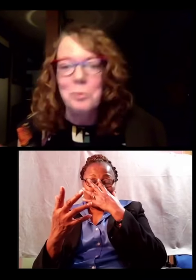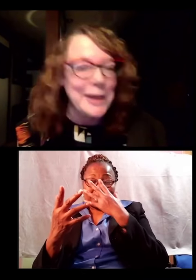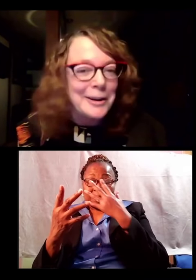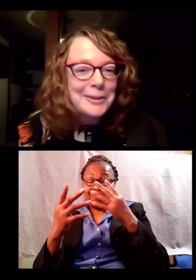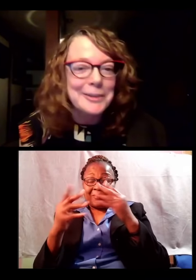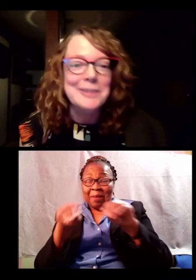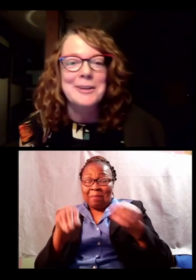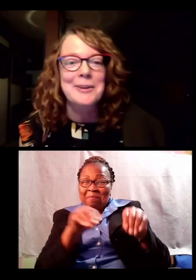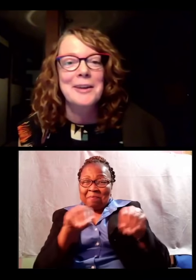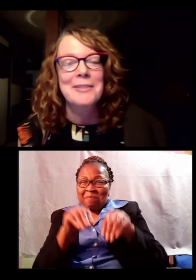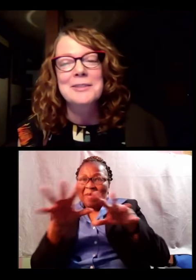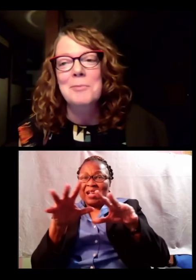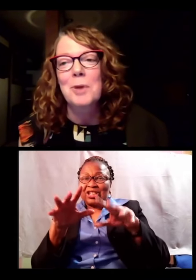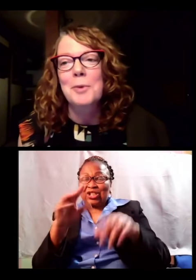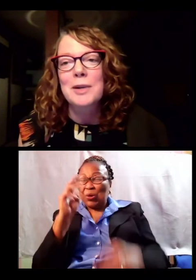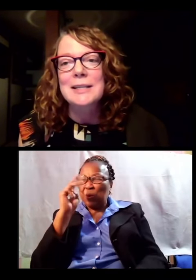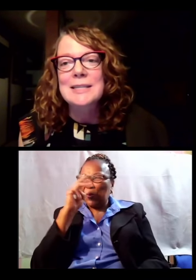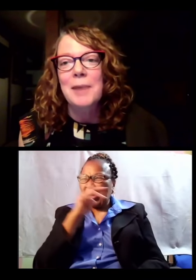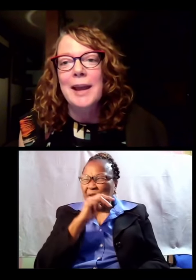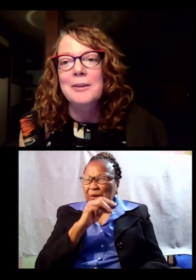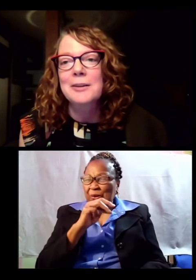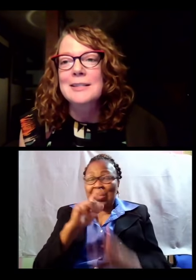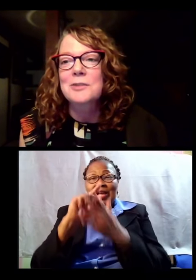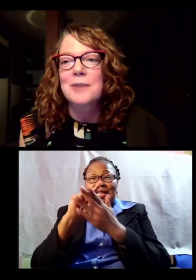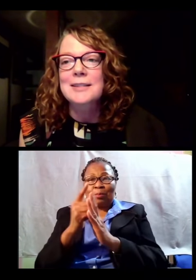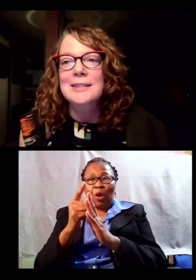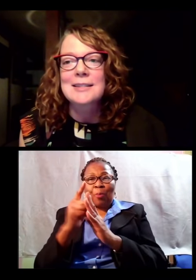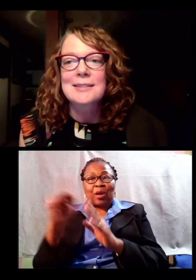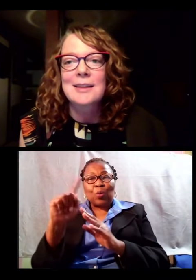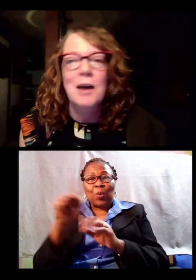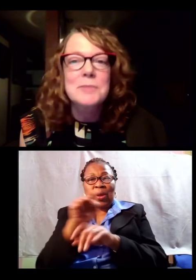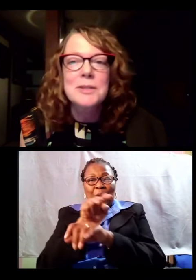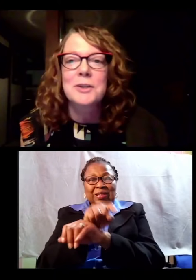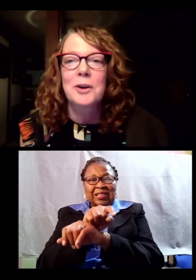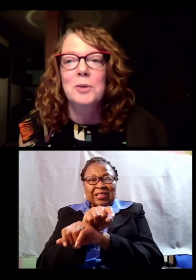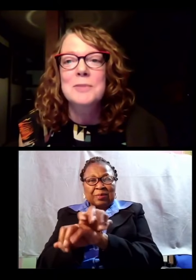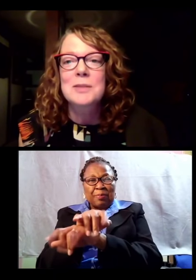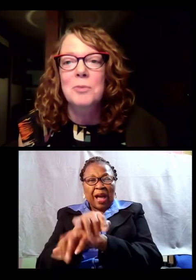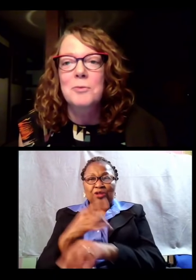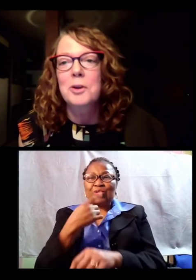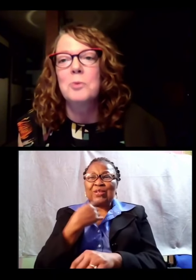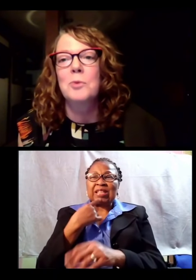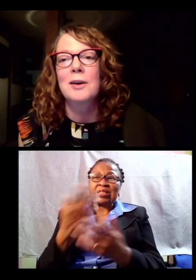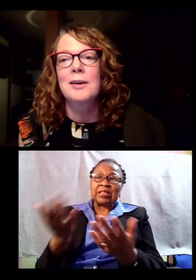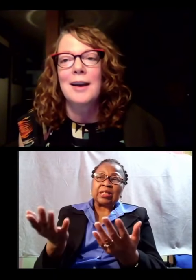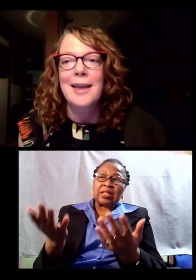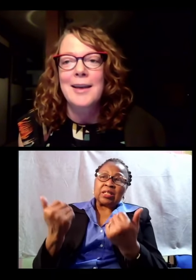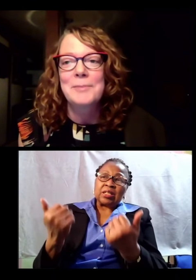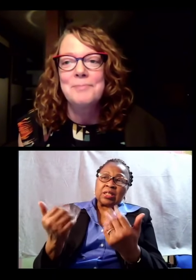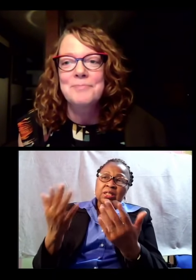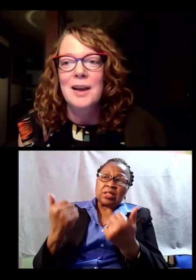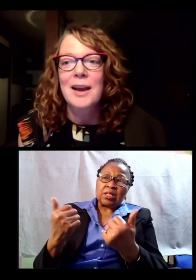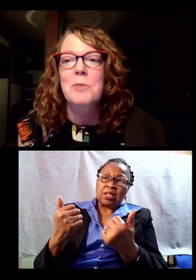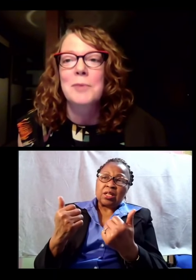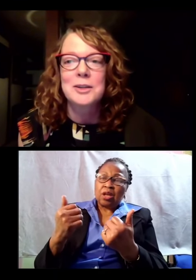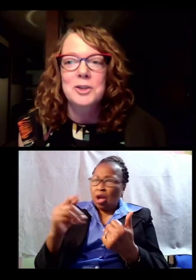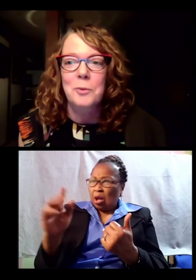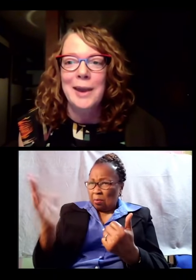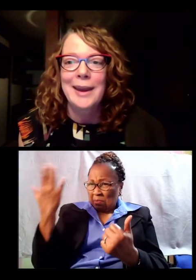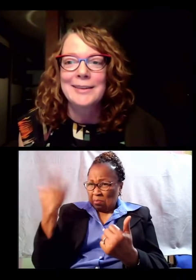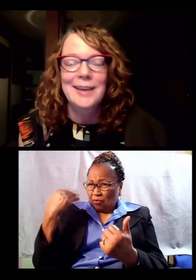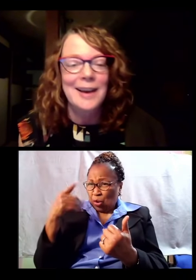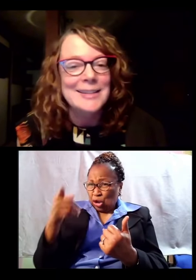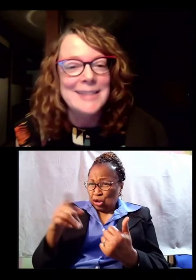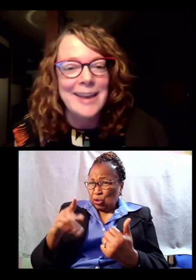magical, weird, you know. There's a moment where a spider instructs us, come to terms, before you were, I am, I arrange